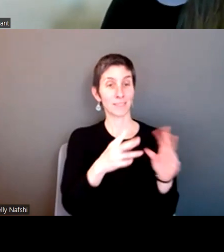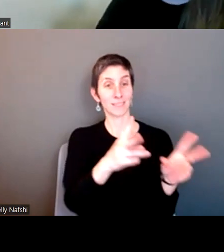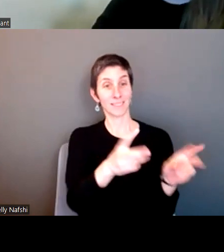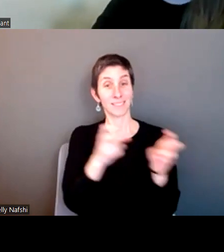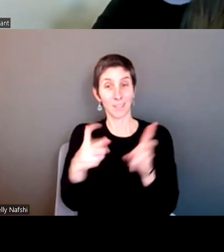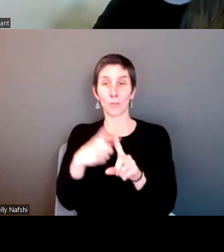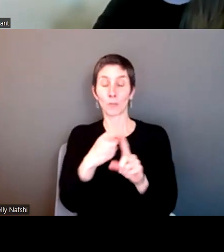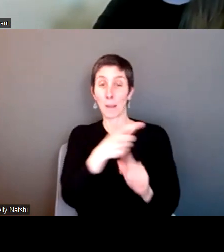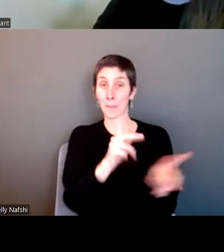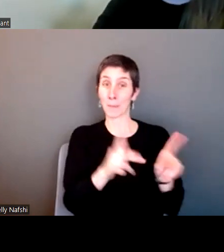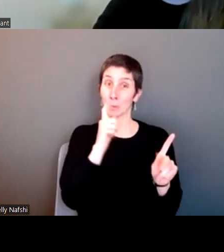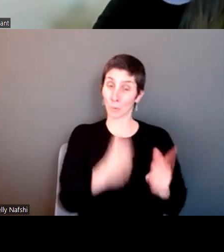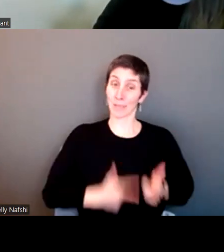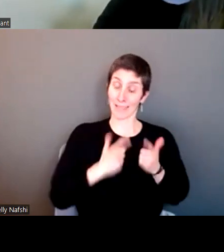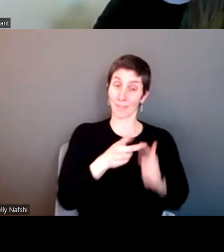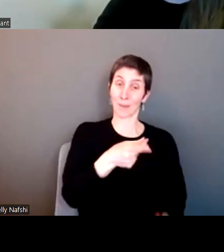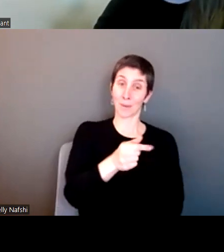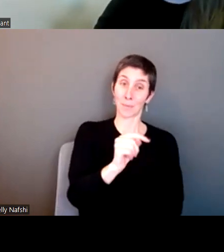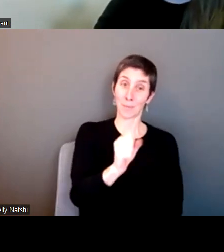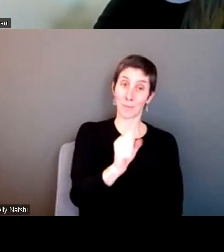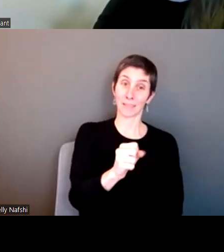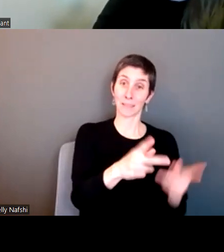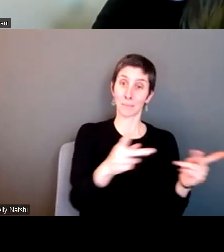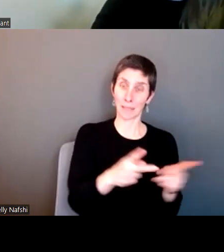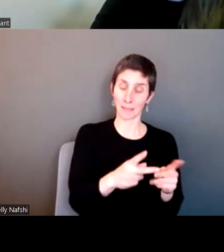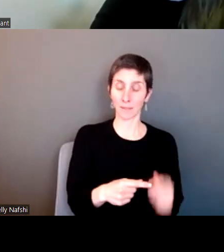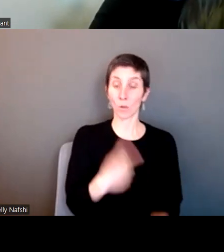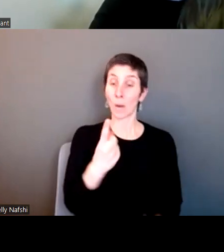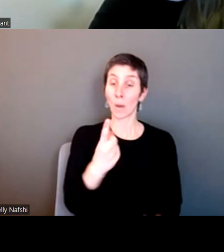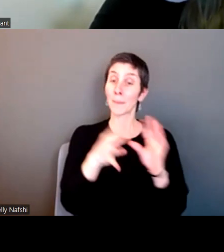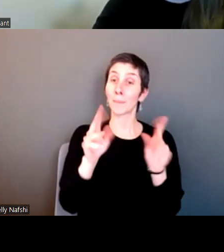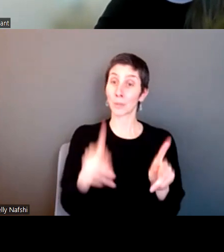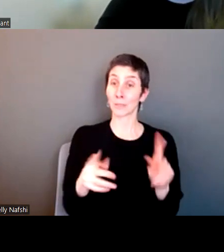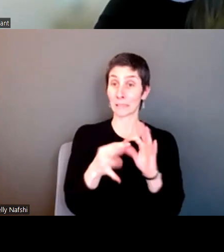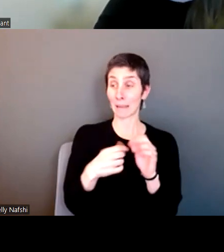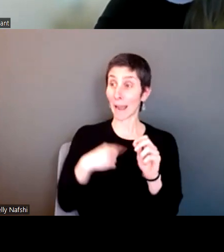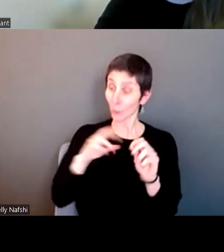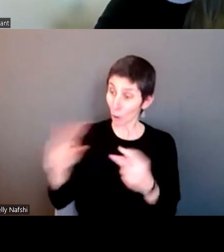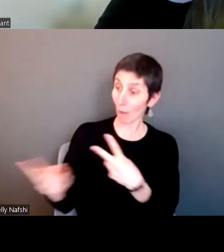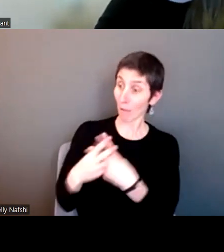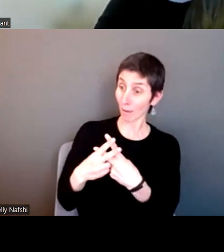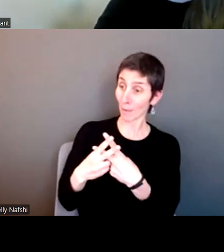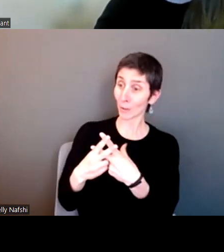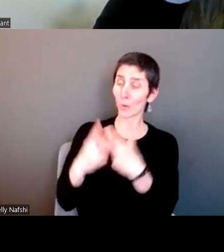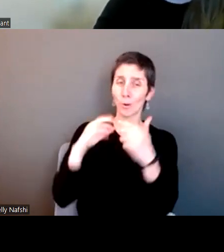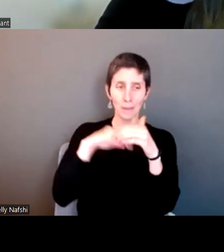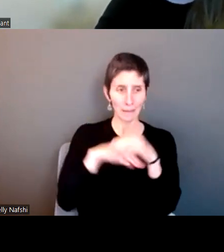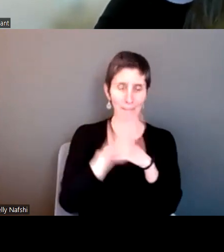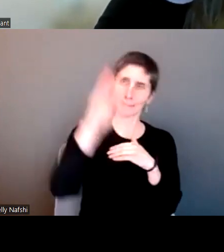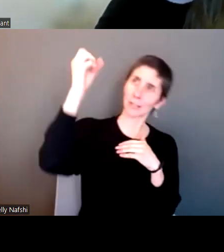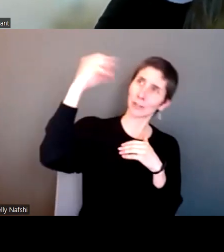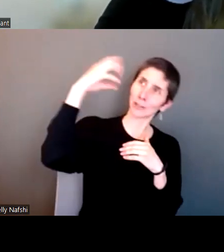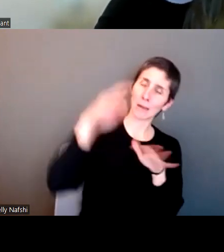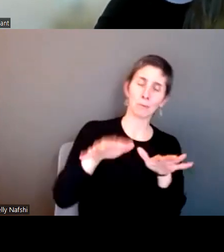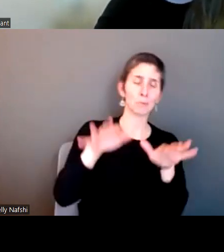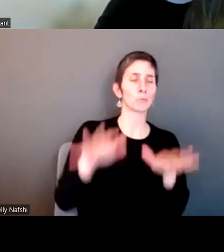means to them, one person said, at Pat's Place, I could lock my door, have a shower, rest. It was so safe. This place gives you a